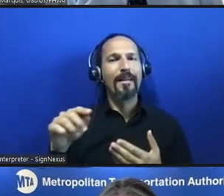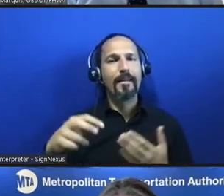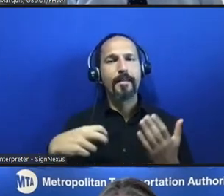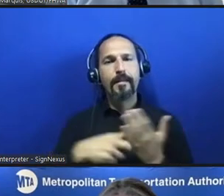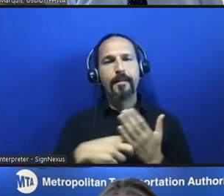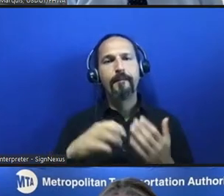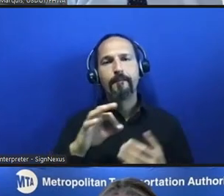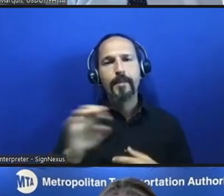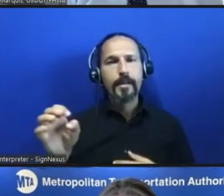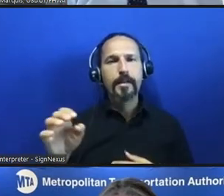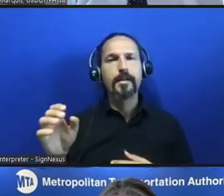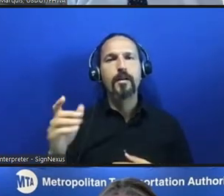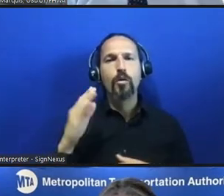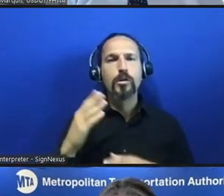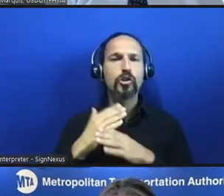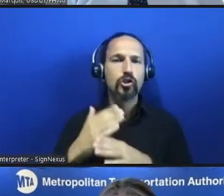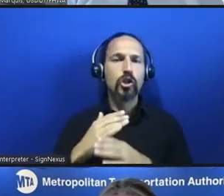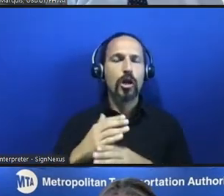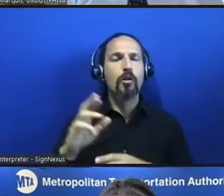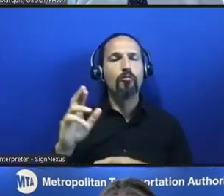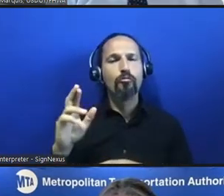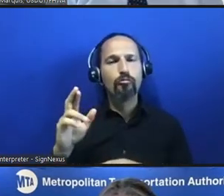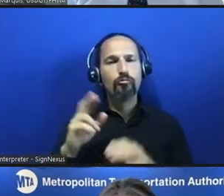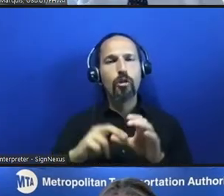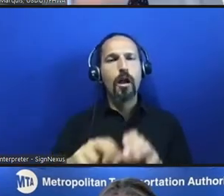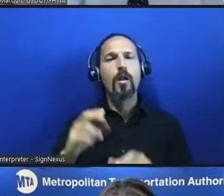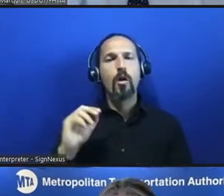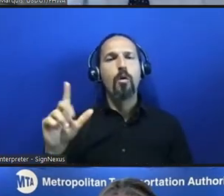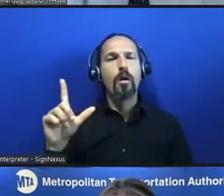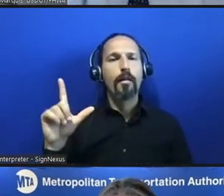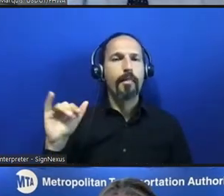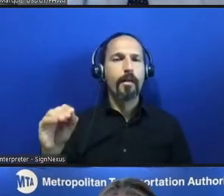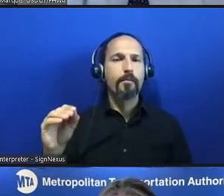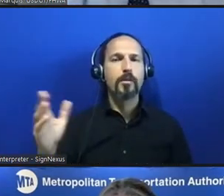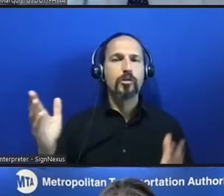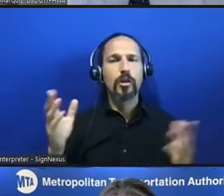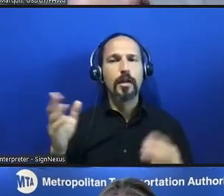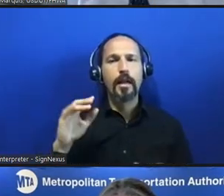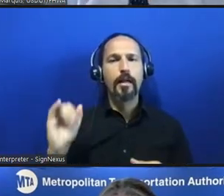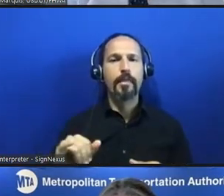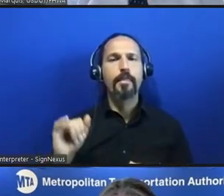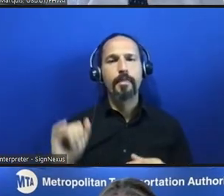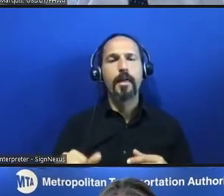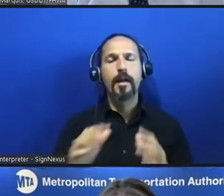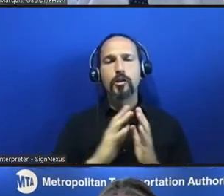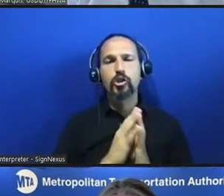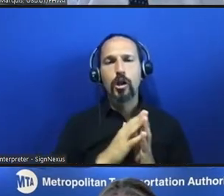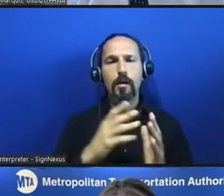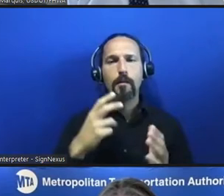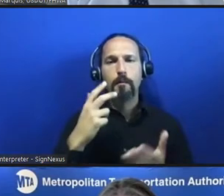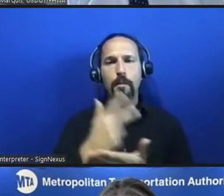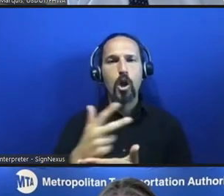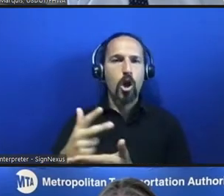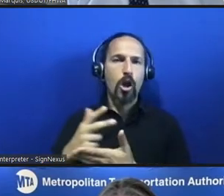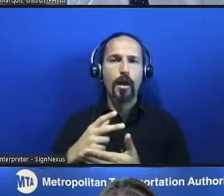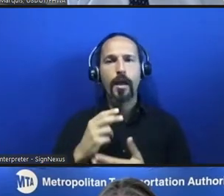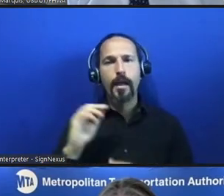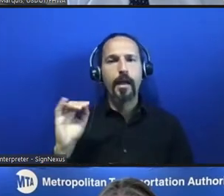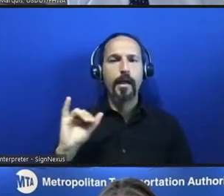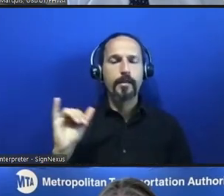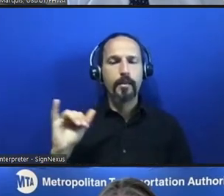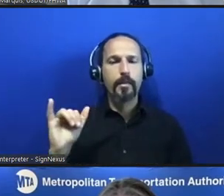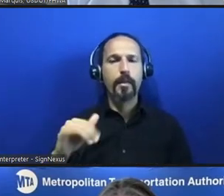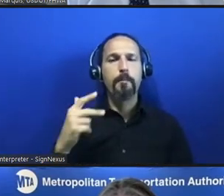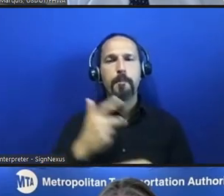share ride or a limo service and the congestion parking and the parking